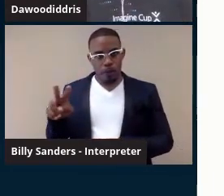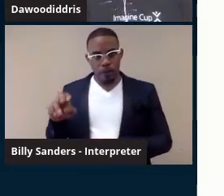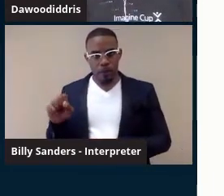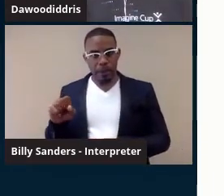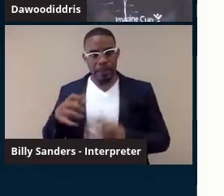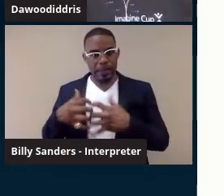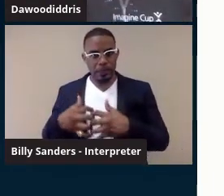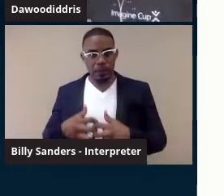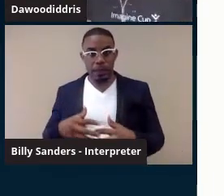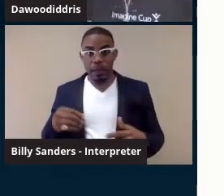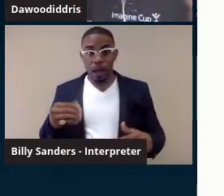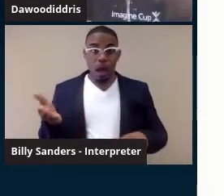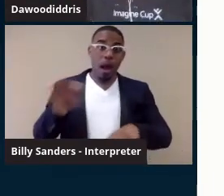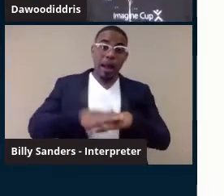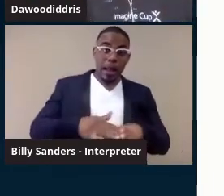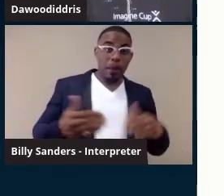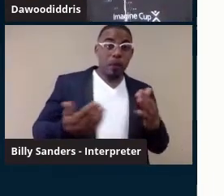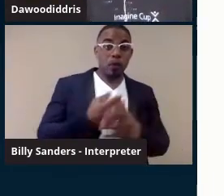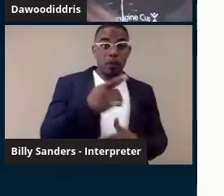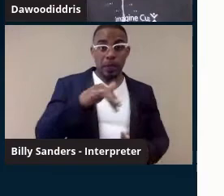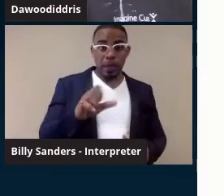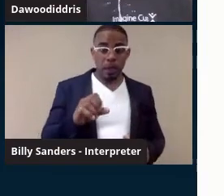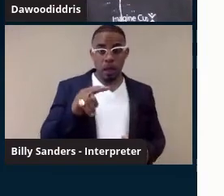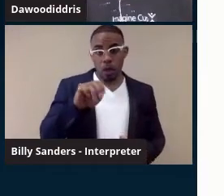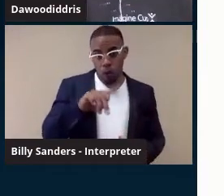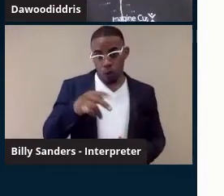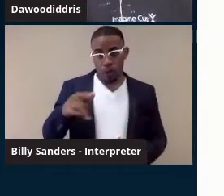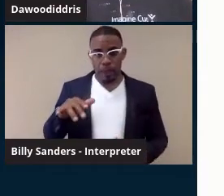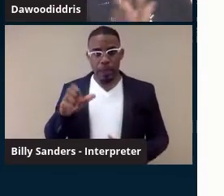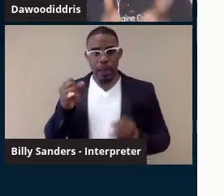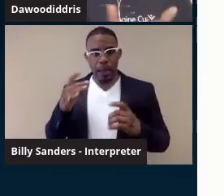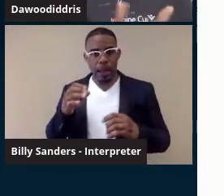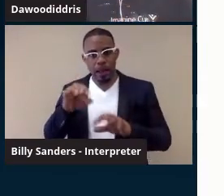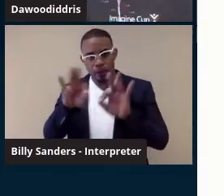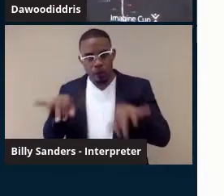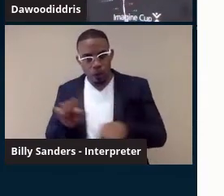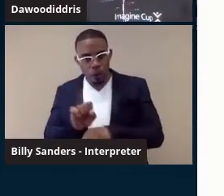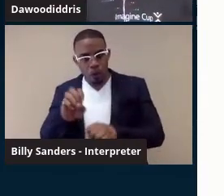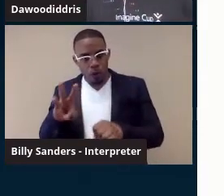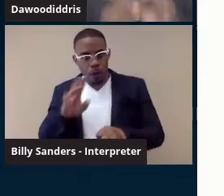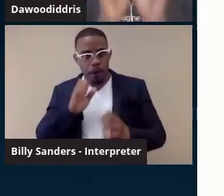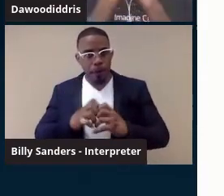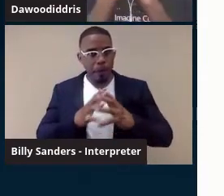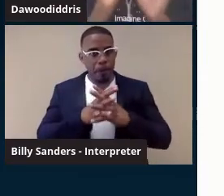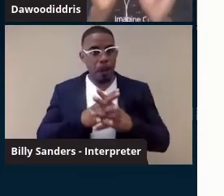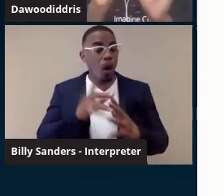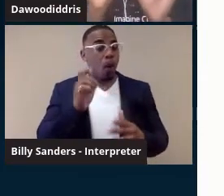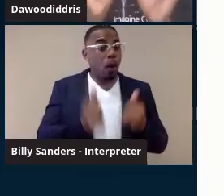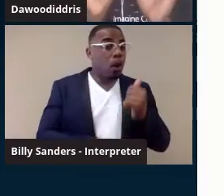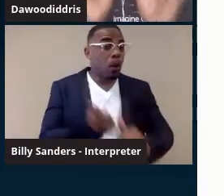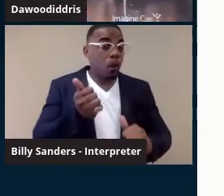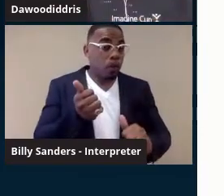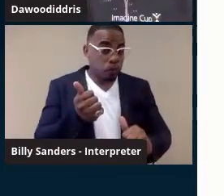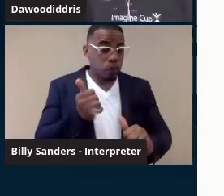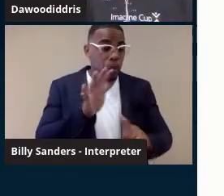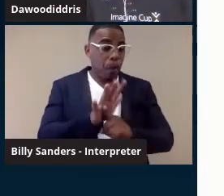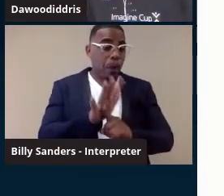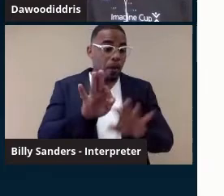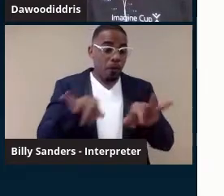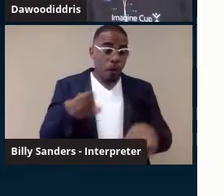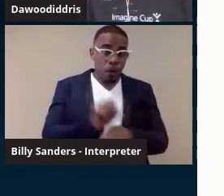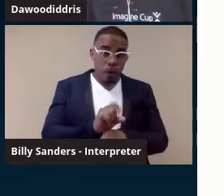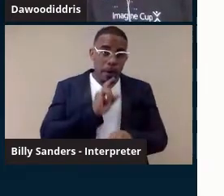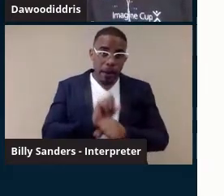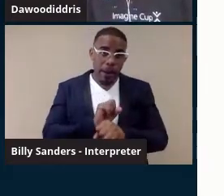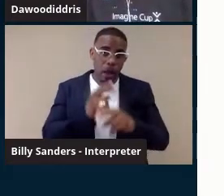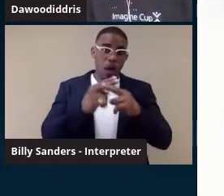engine. And on top of Node.js, a lot of, frameworks have actually been built, right? One of the most popular framework is actually called